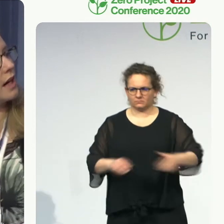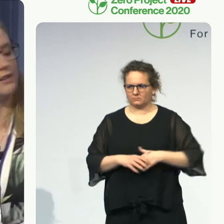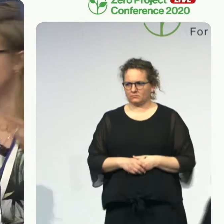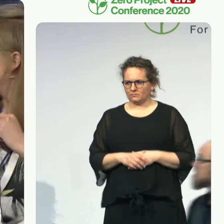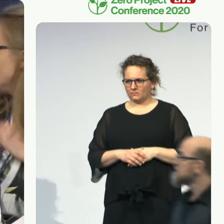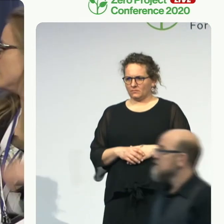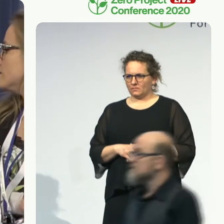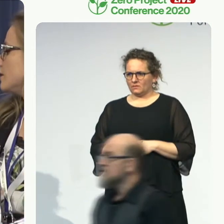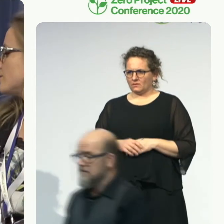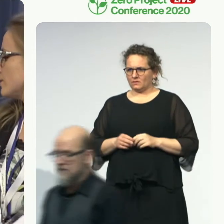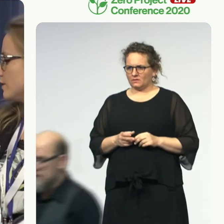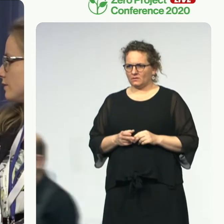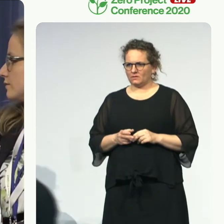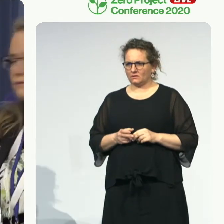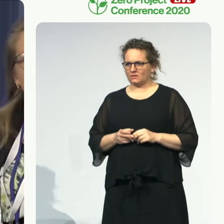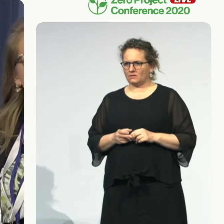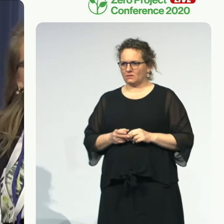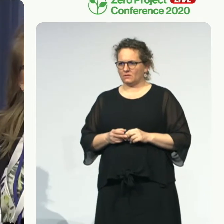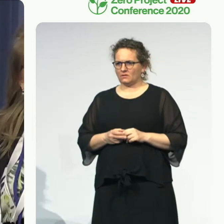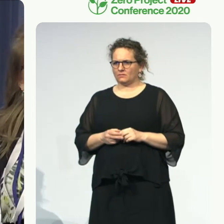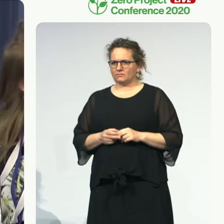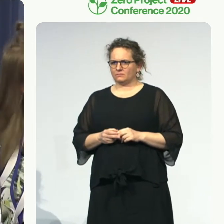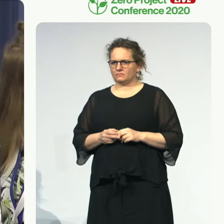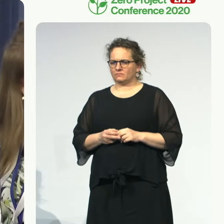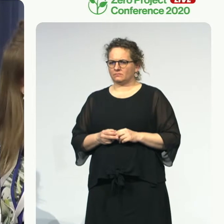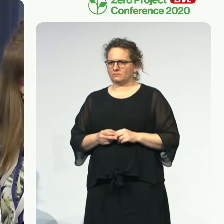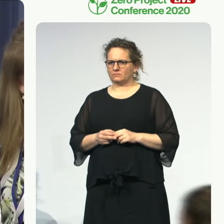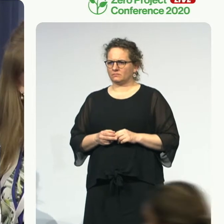can you mute me? No, it's working. Hello?